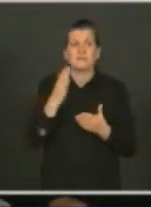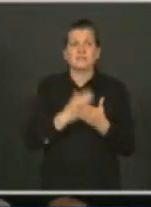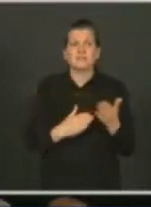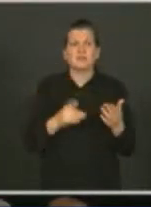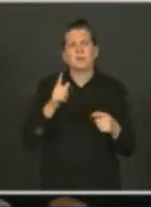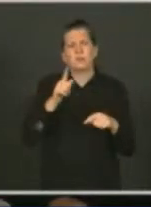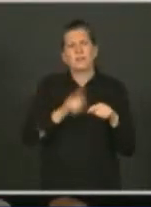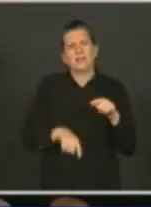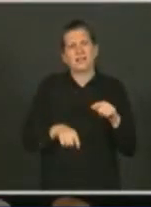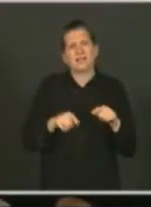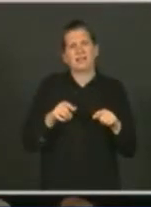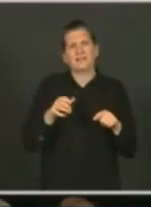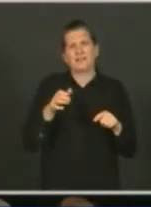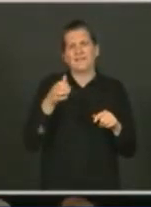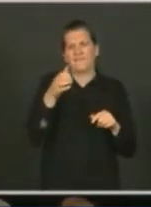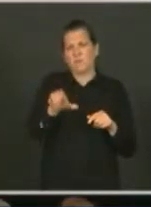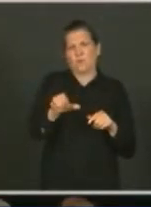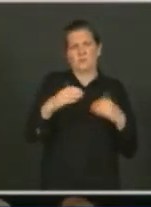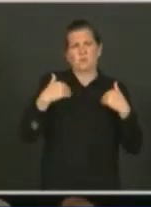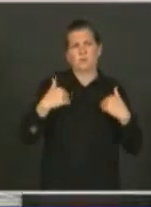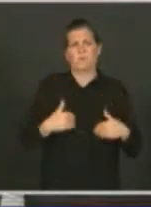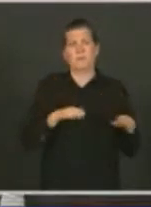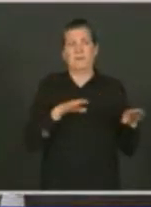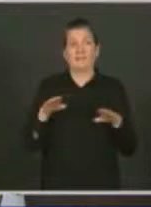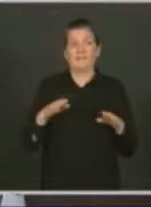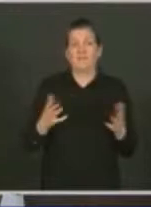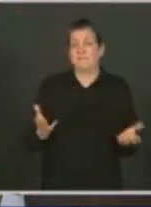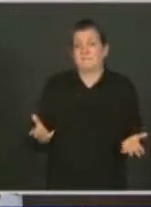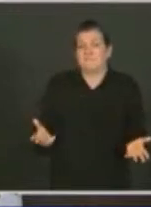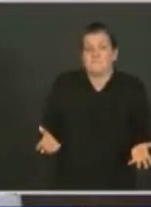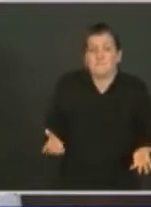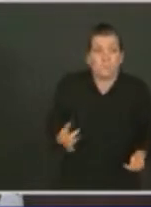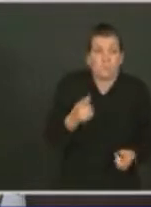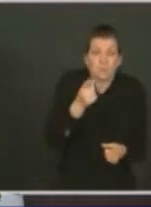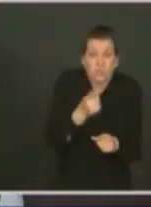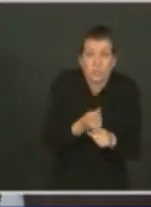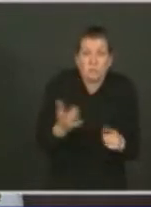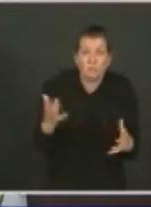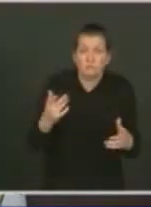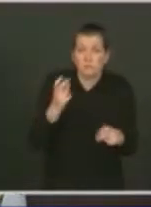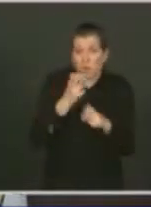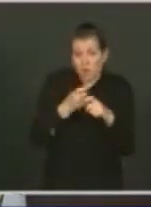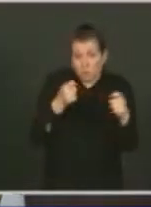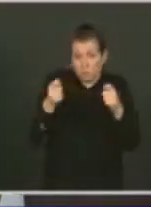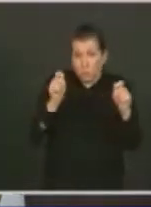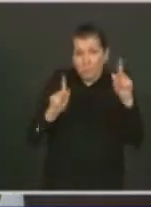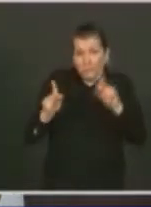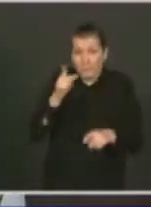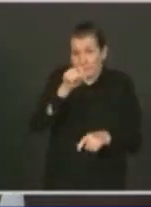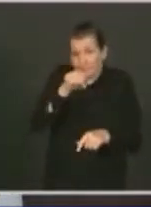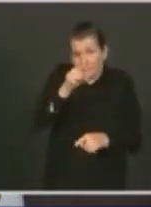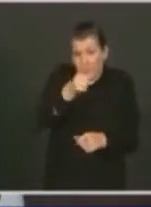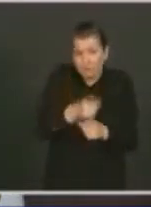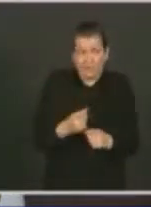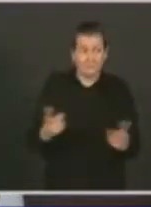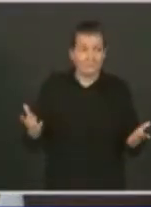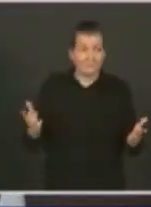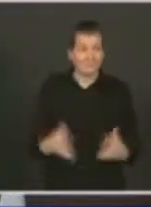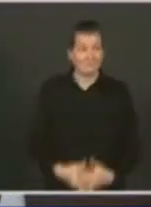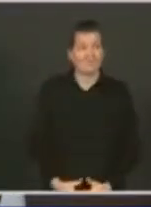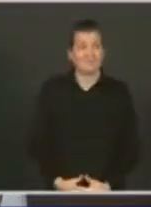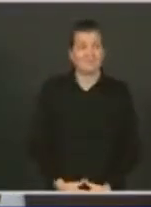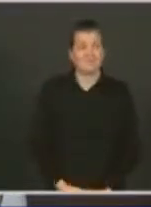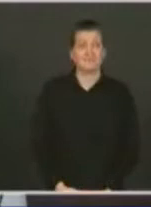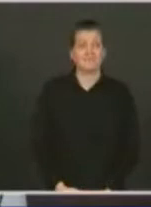behavior that just... Yeah, human beings are difficult to regulate at times. I think what's different here is this is less akin